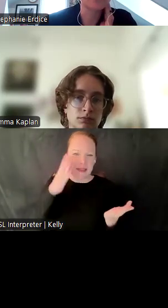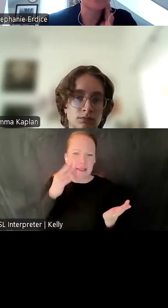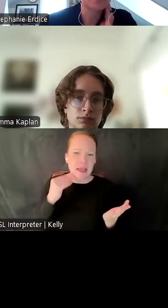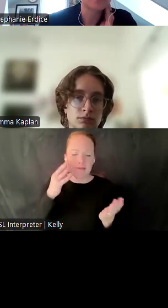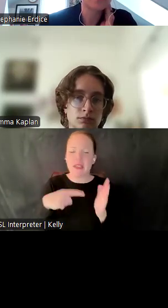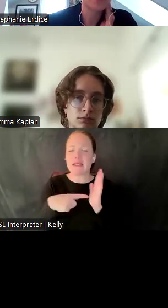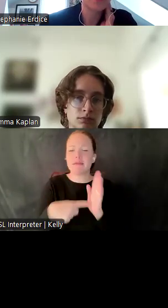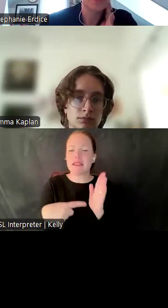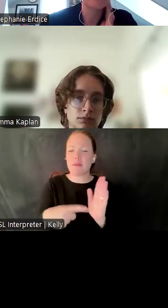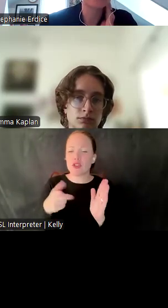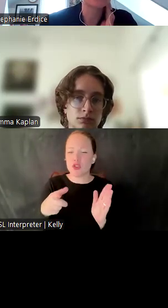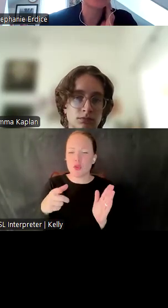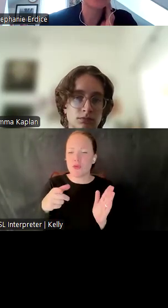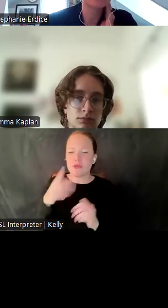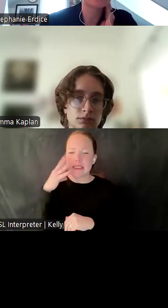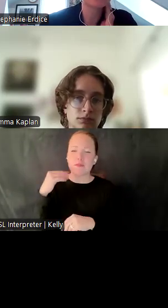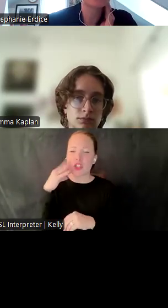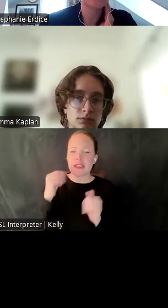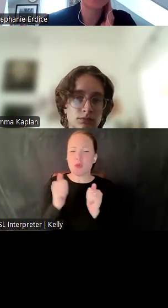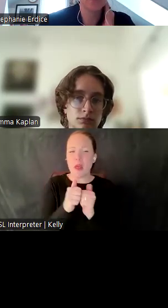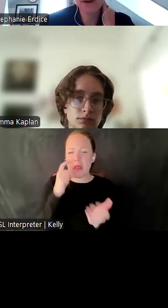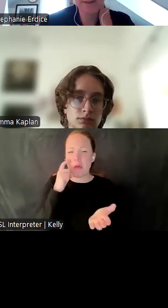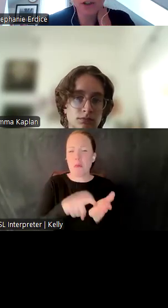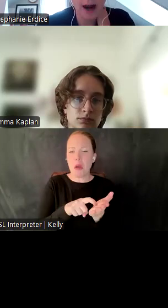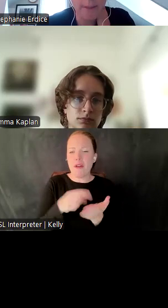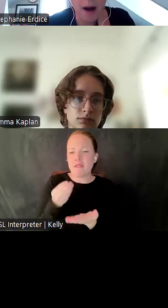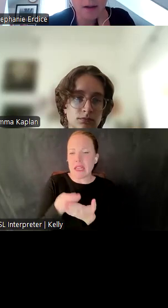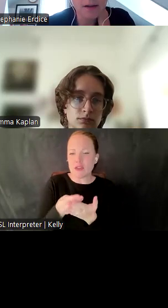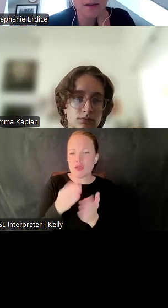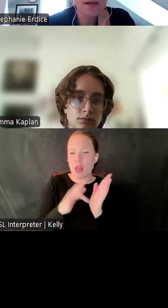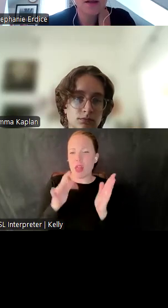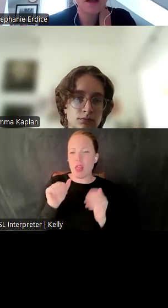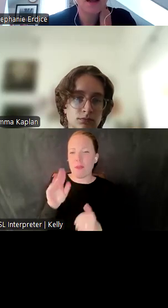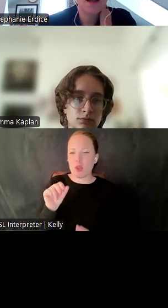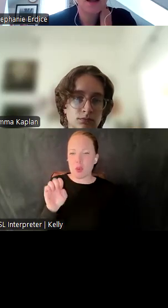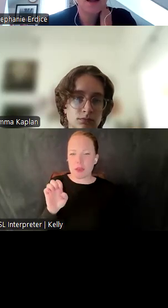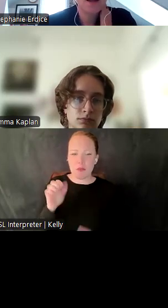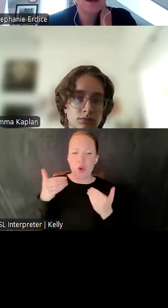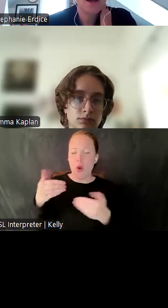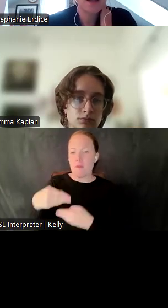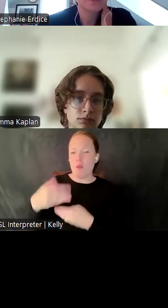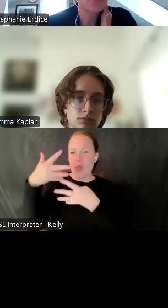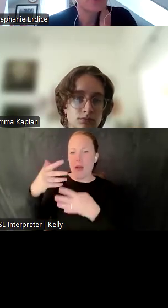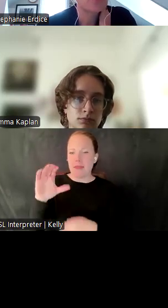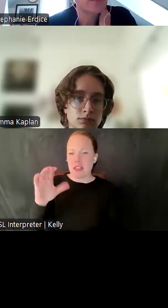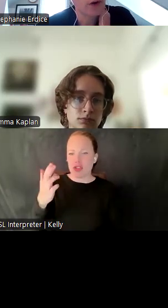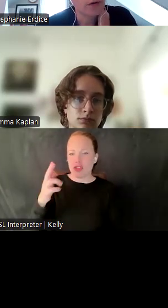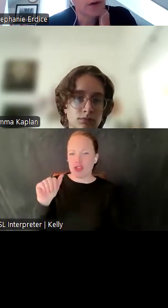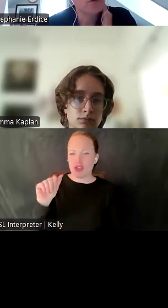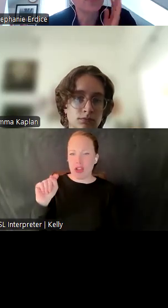that you have experienced? I'm going to open up my chat box. and